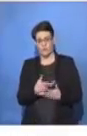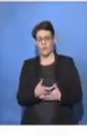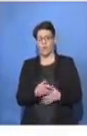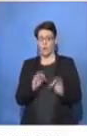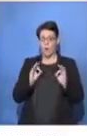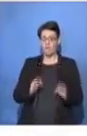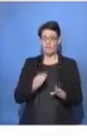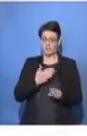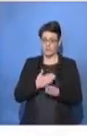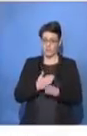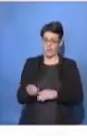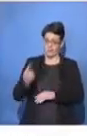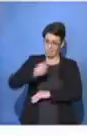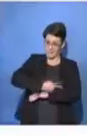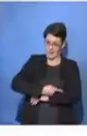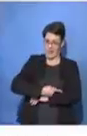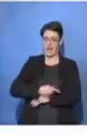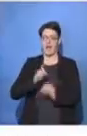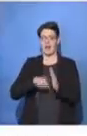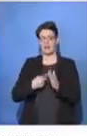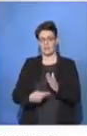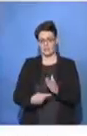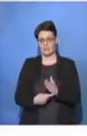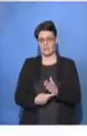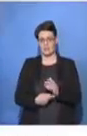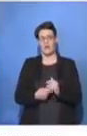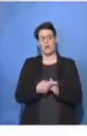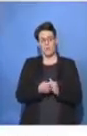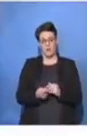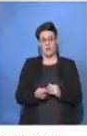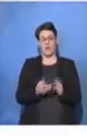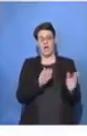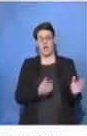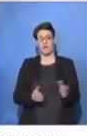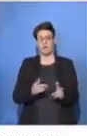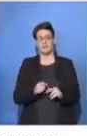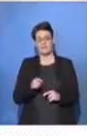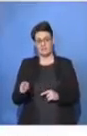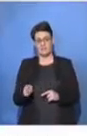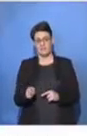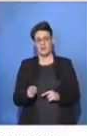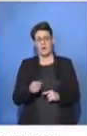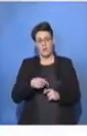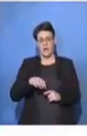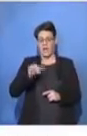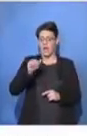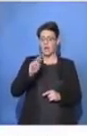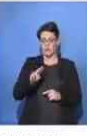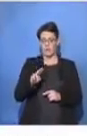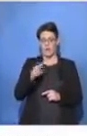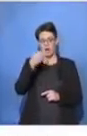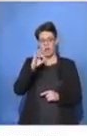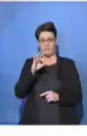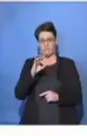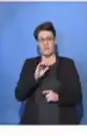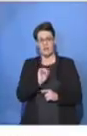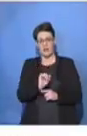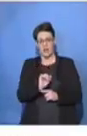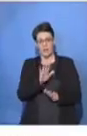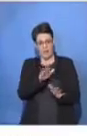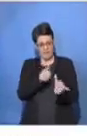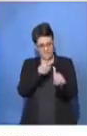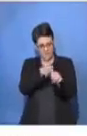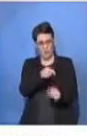duty on election day. The mission urges other African member states, AU member states, to